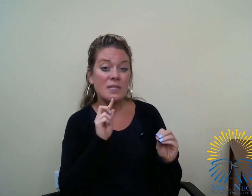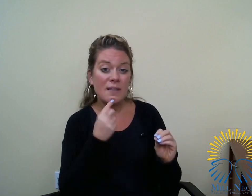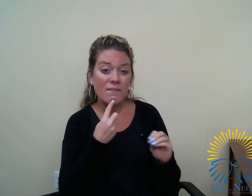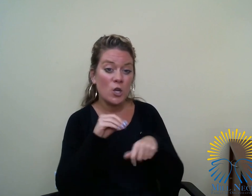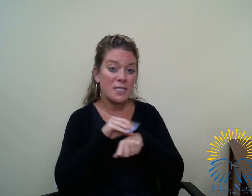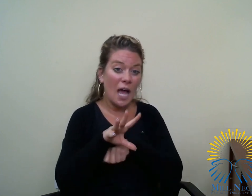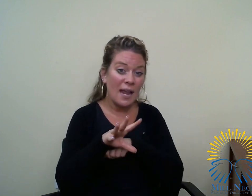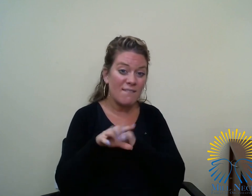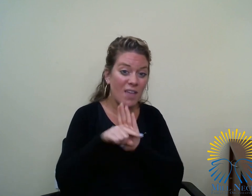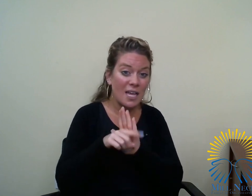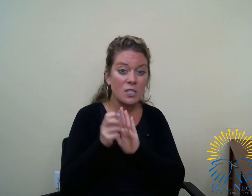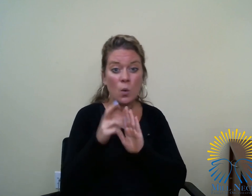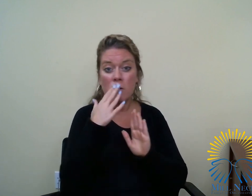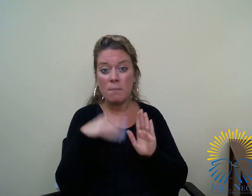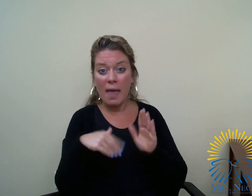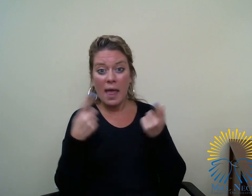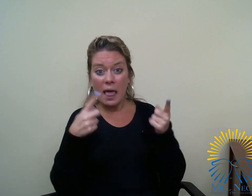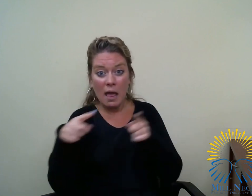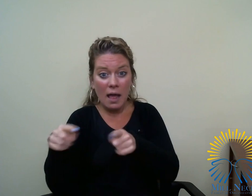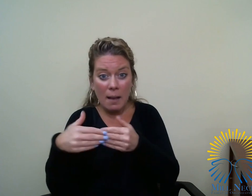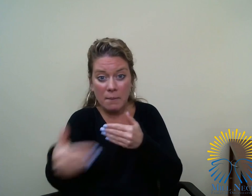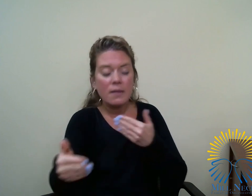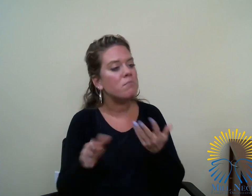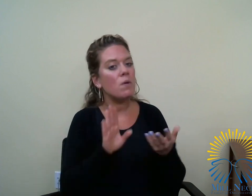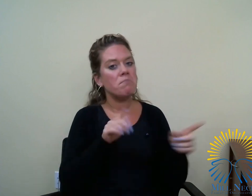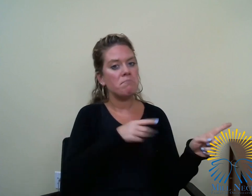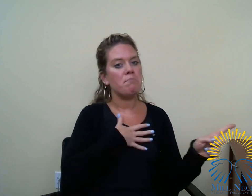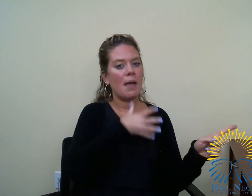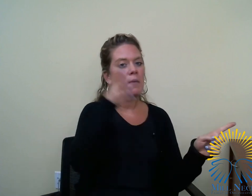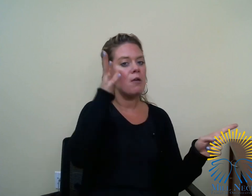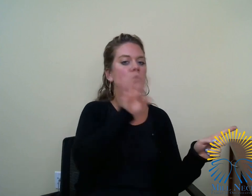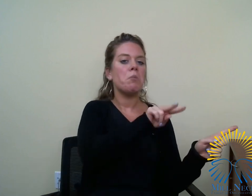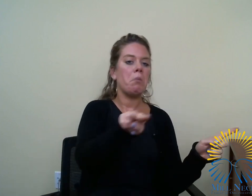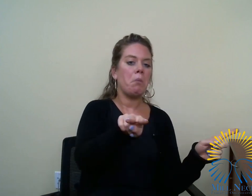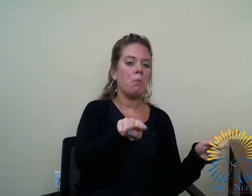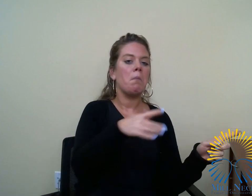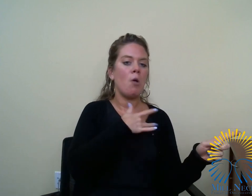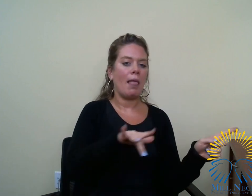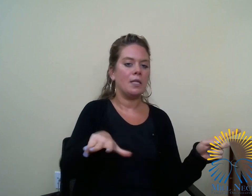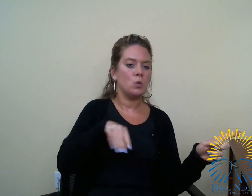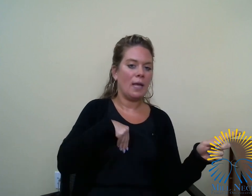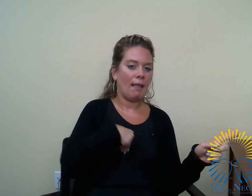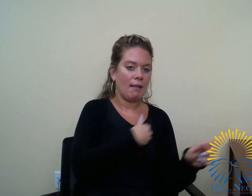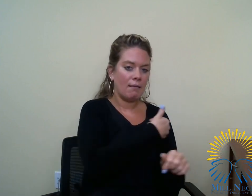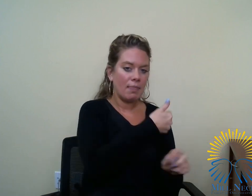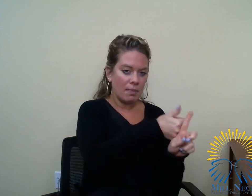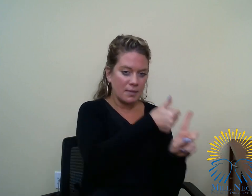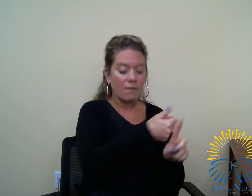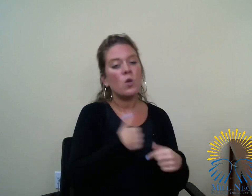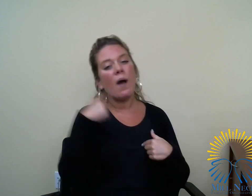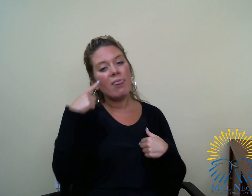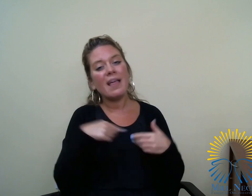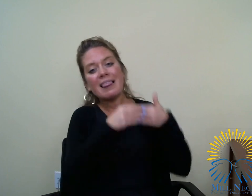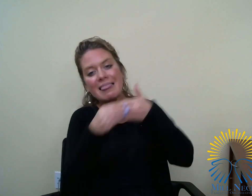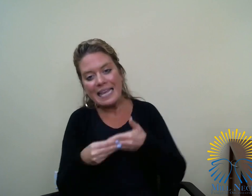nothing severely bad happen to them, they would be more likely to take it. And so I think leading by example is also like